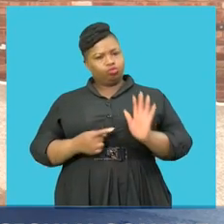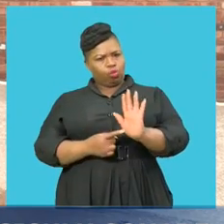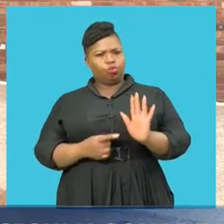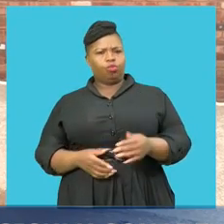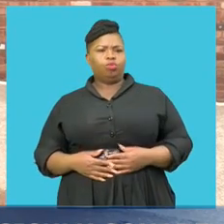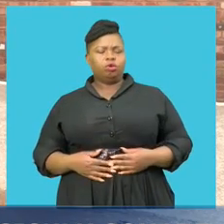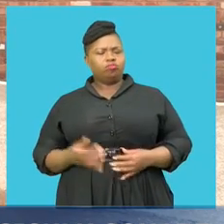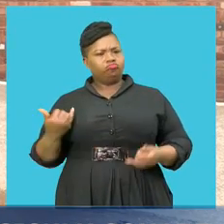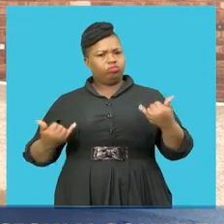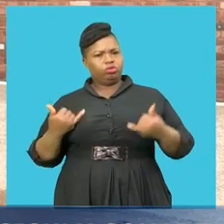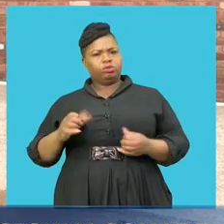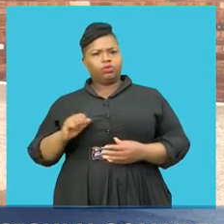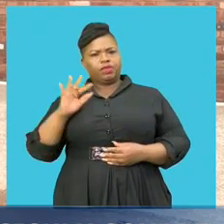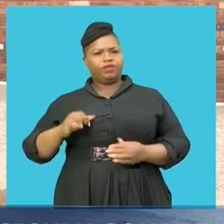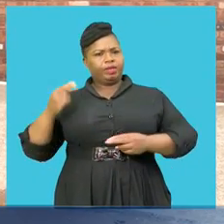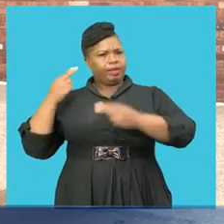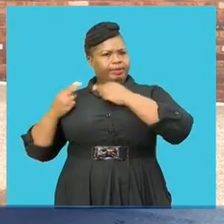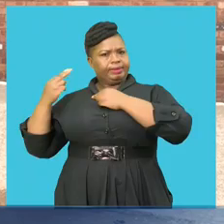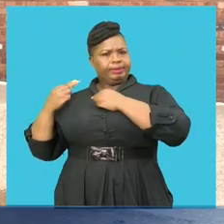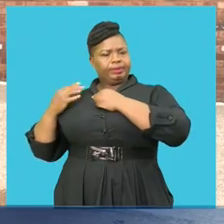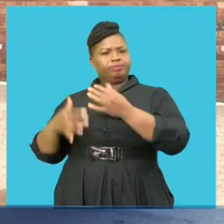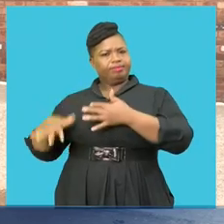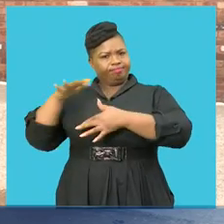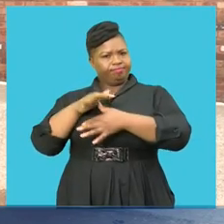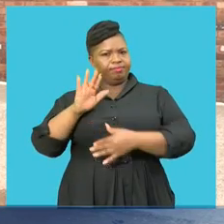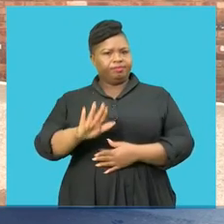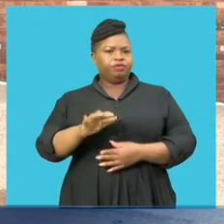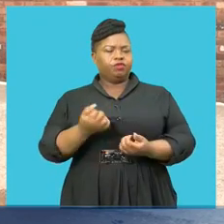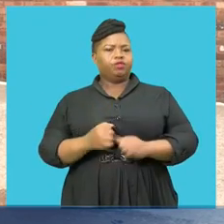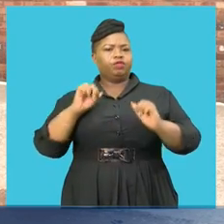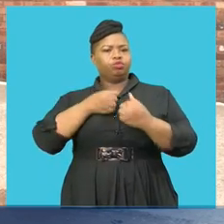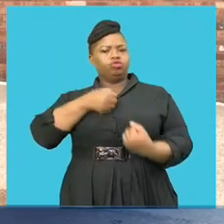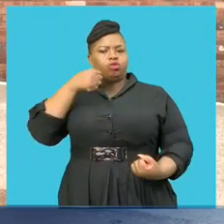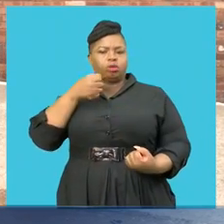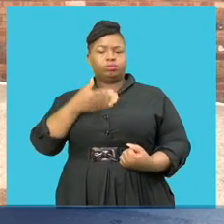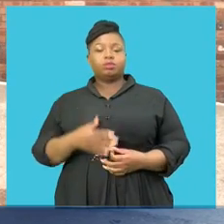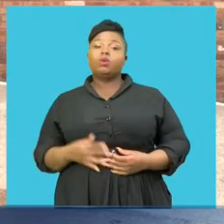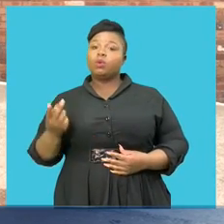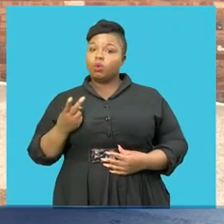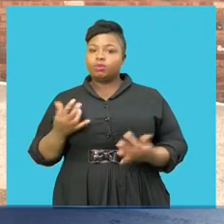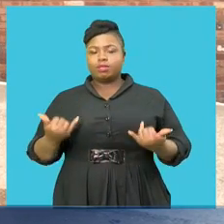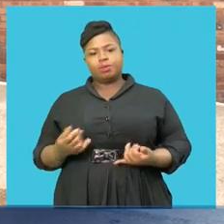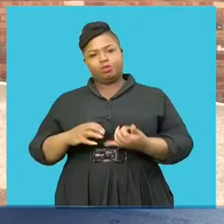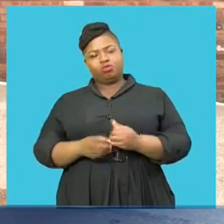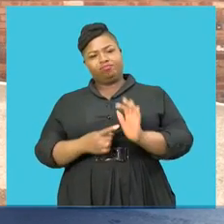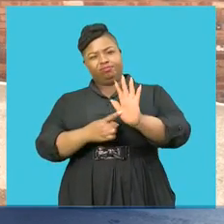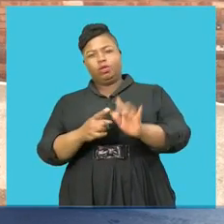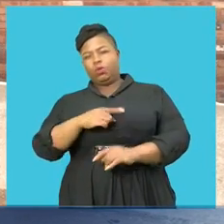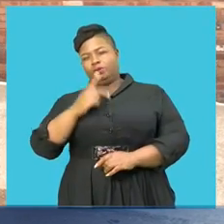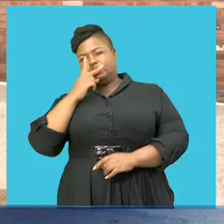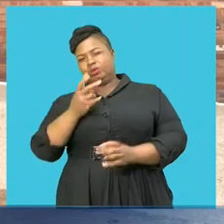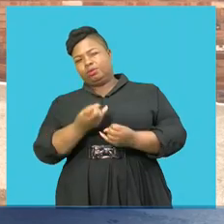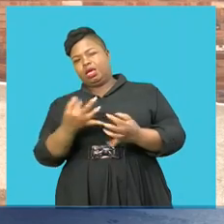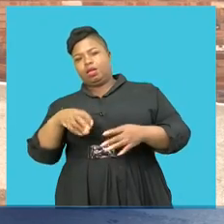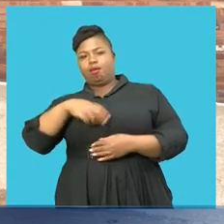demonstrate and enjoy South African heritage being the signing of the Freedom Charter. And we're also trying to point out we've noticed a number